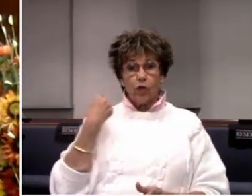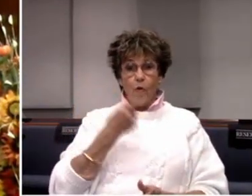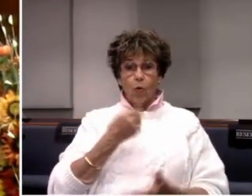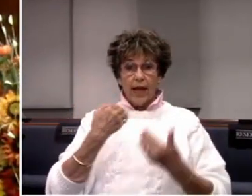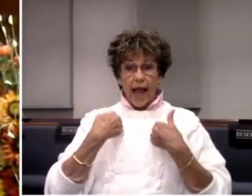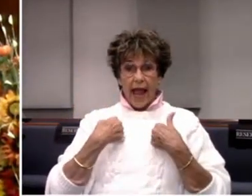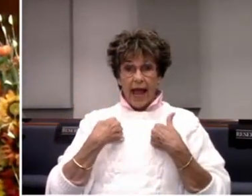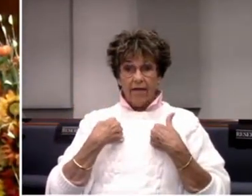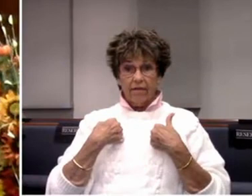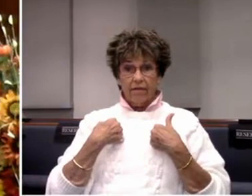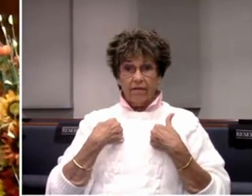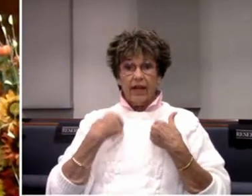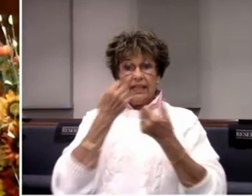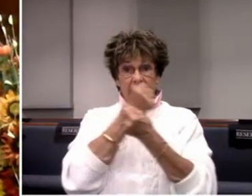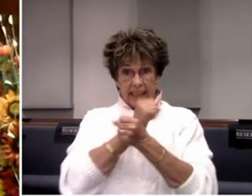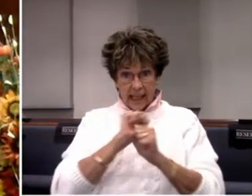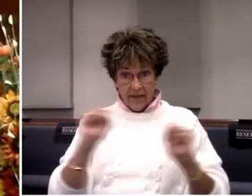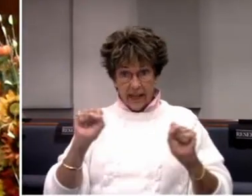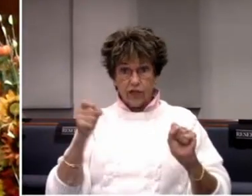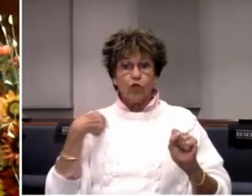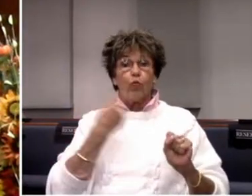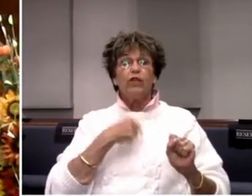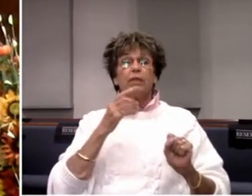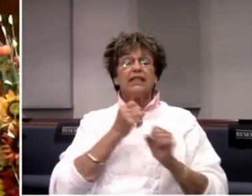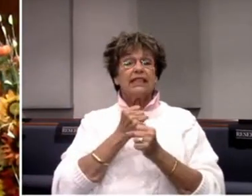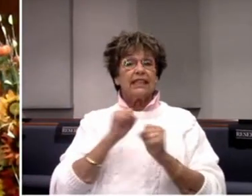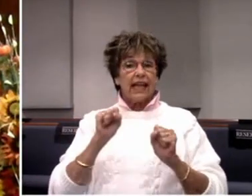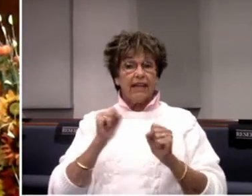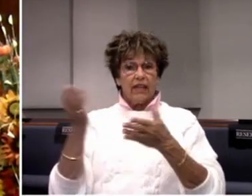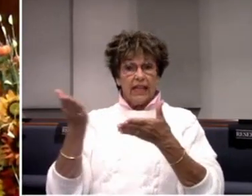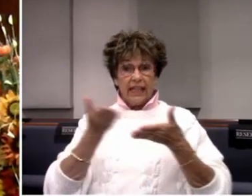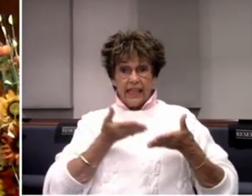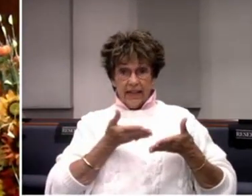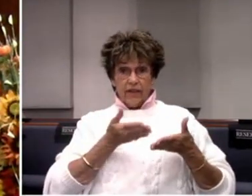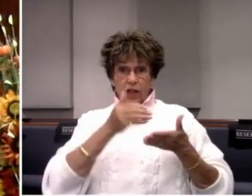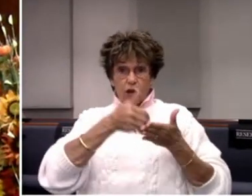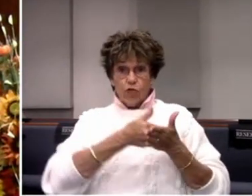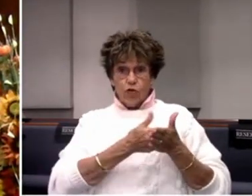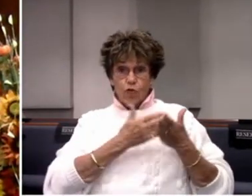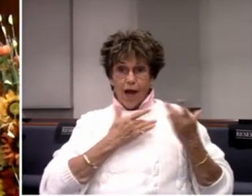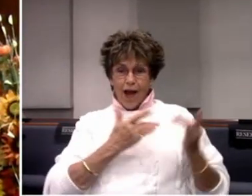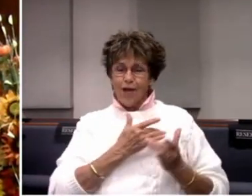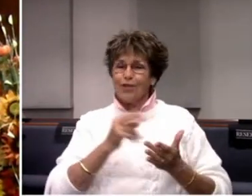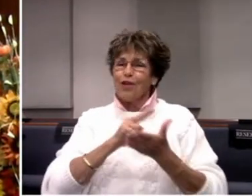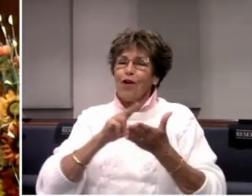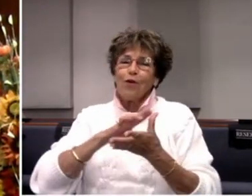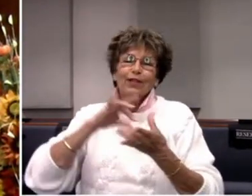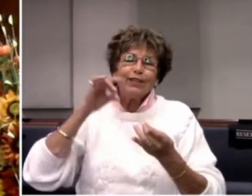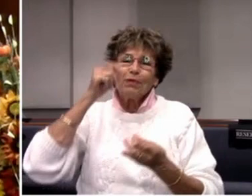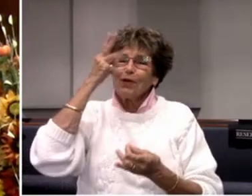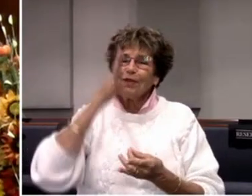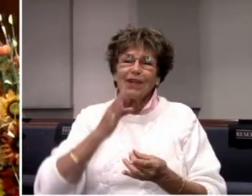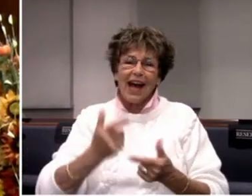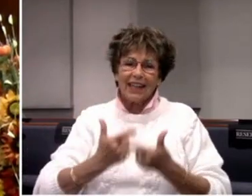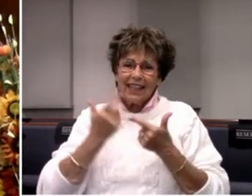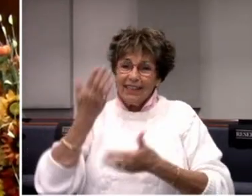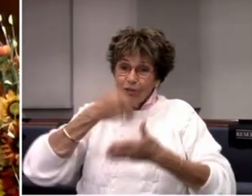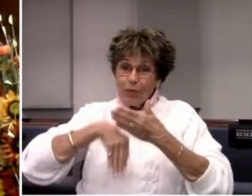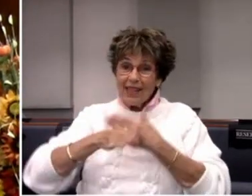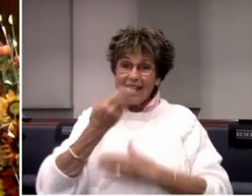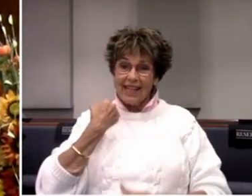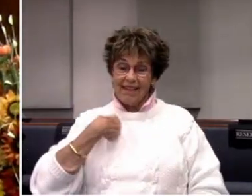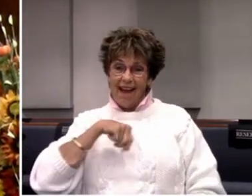the doctrine of salvation. We've been saved. We've been given a new heart. The Holy Spirit of God lives within us. I'll show this in just a